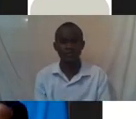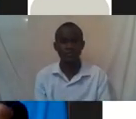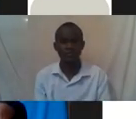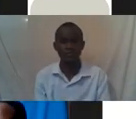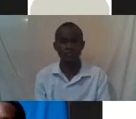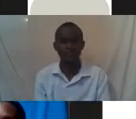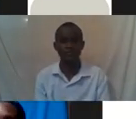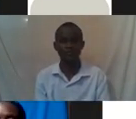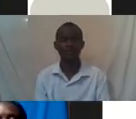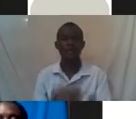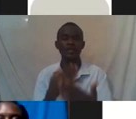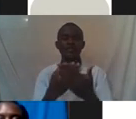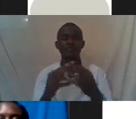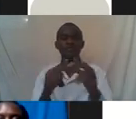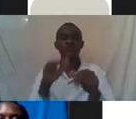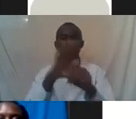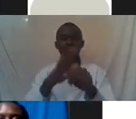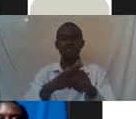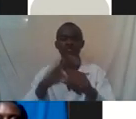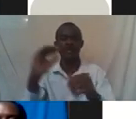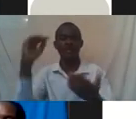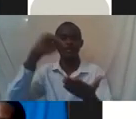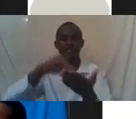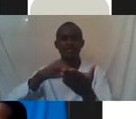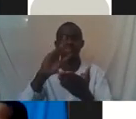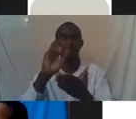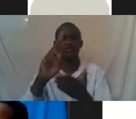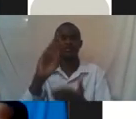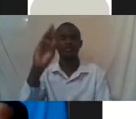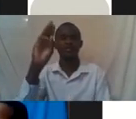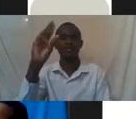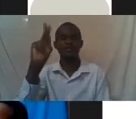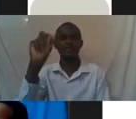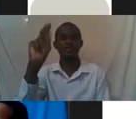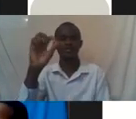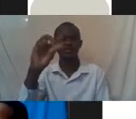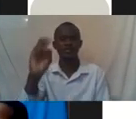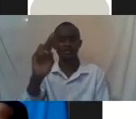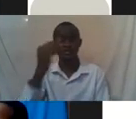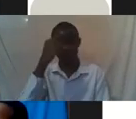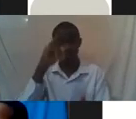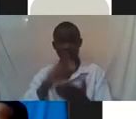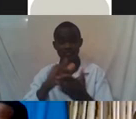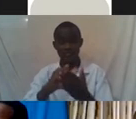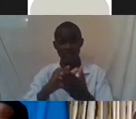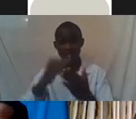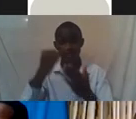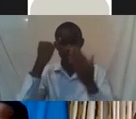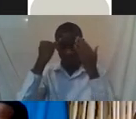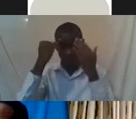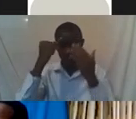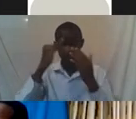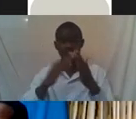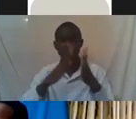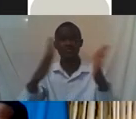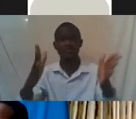Thank you very much once again, Dr. Mutaha Kangu, for that very illuminating presentation and